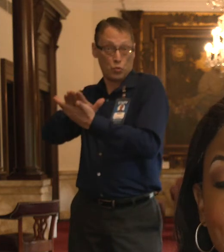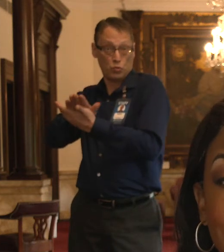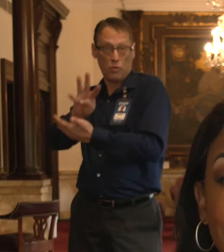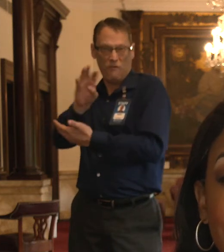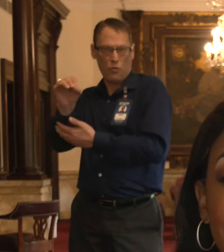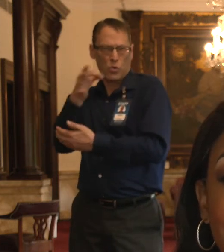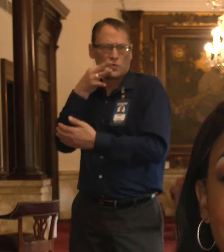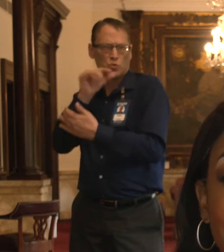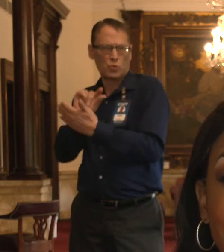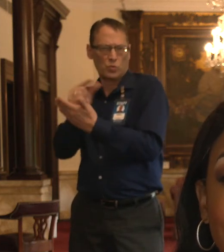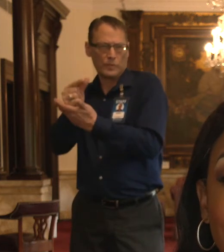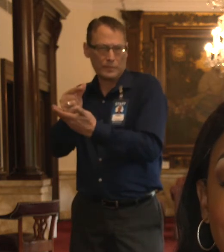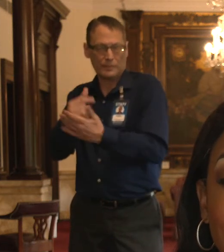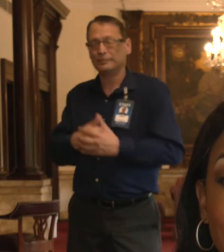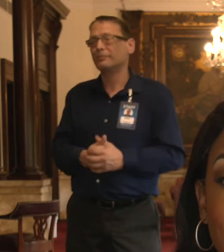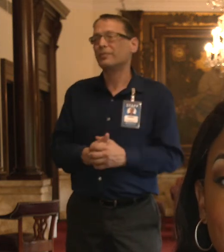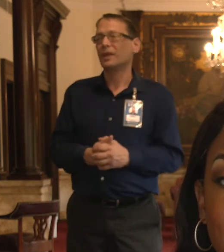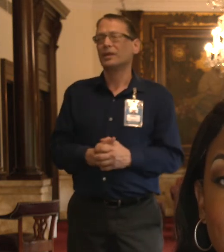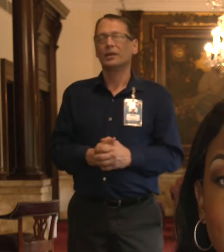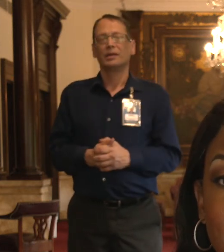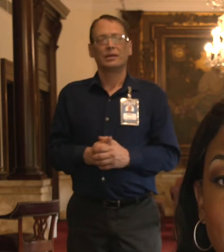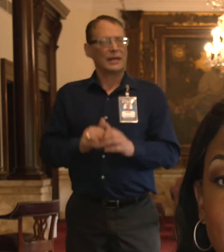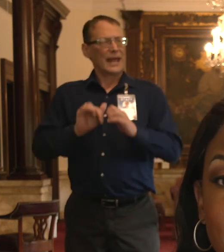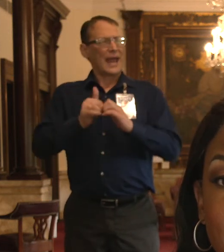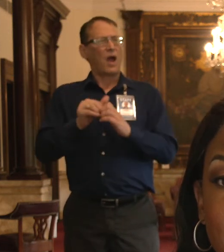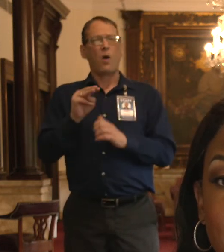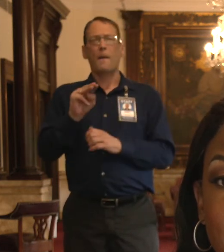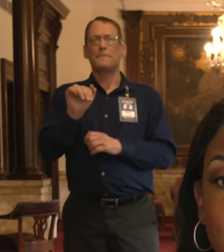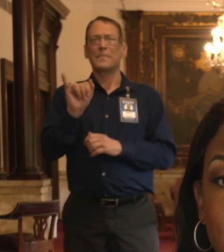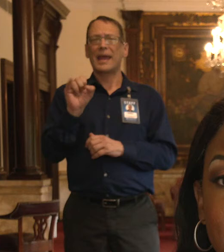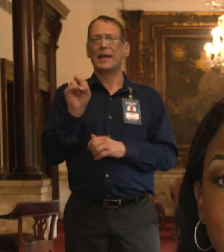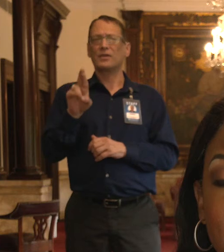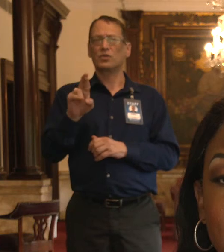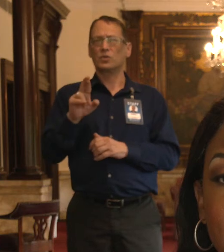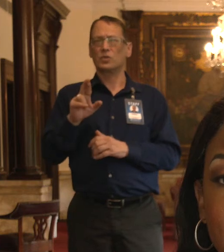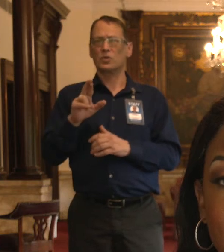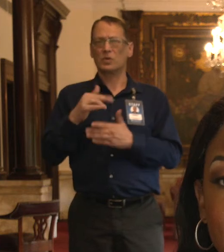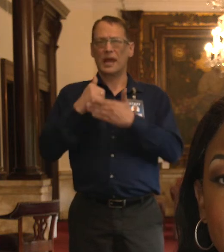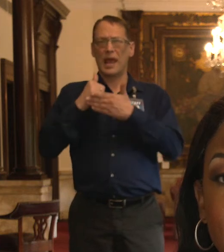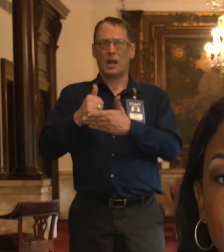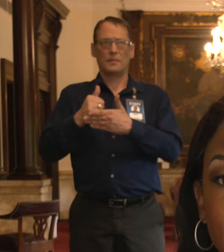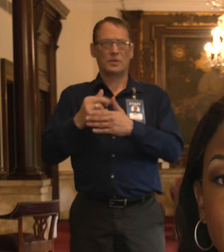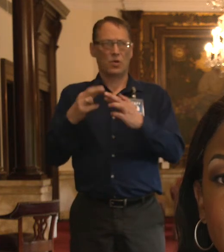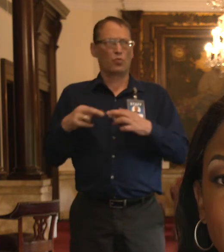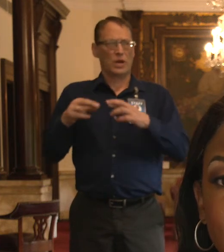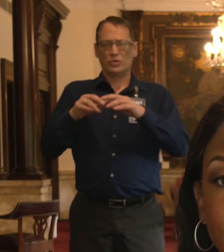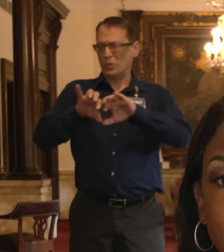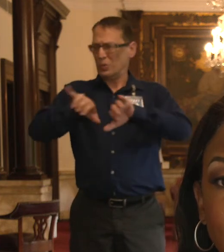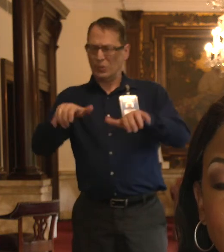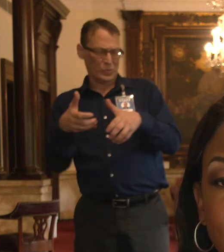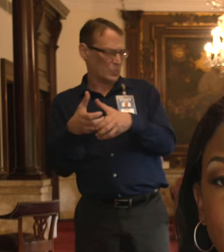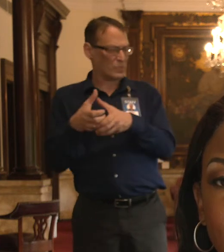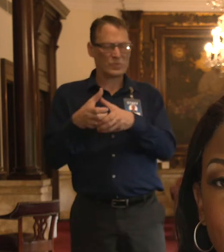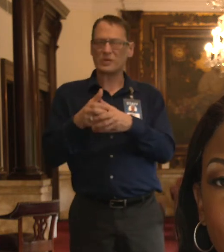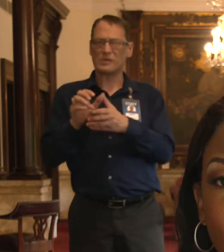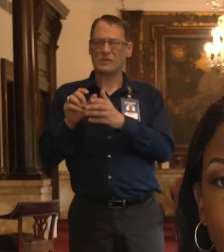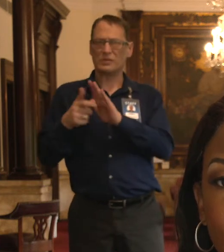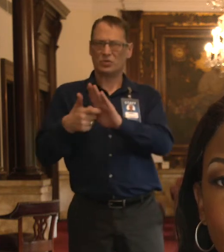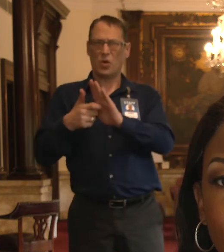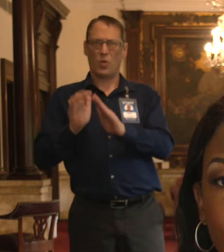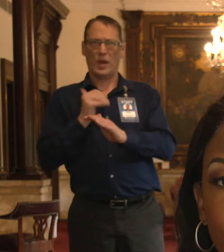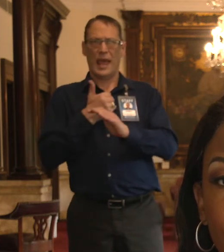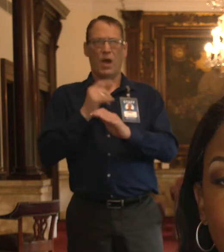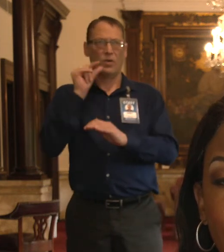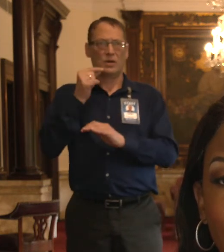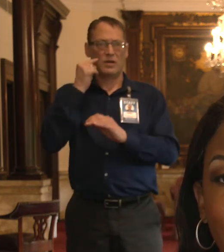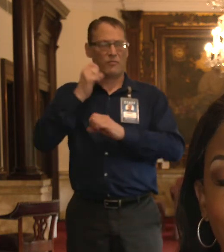And then in what new ways can the mayor's office help advance the cause of regionalism and to see see our shared fate as a region reflected in our governance